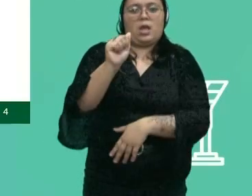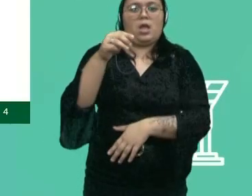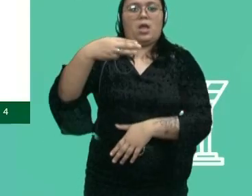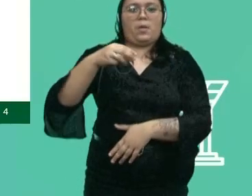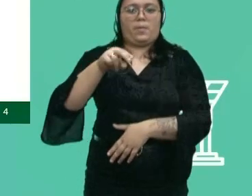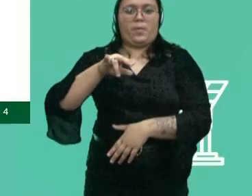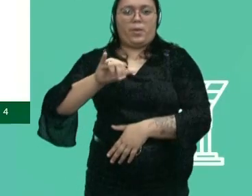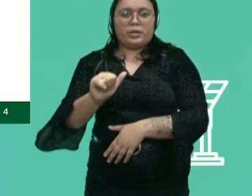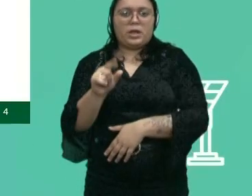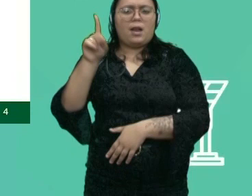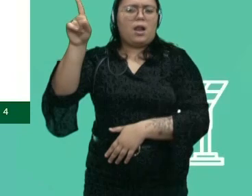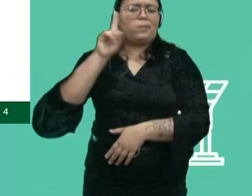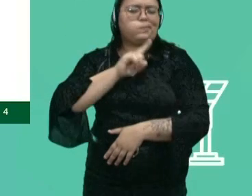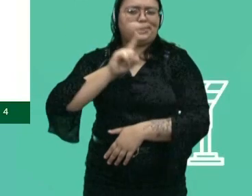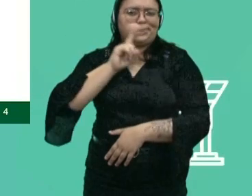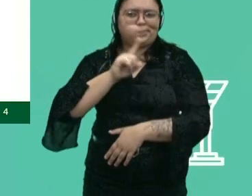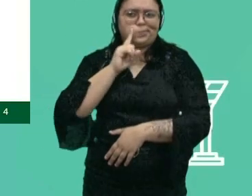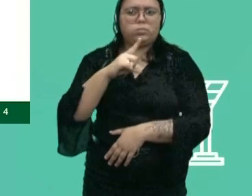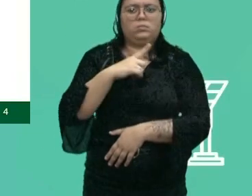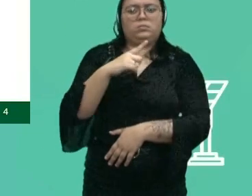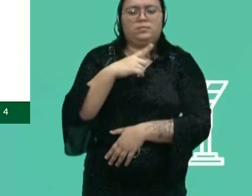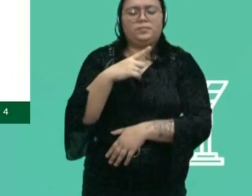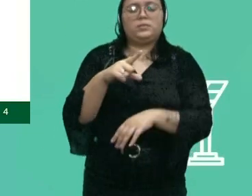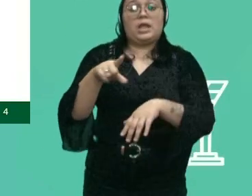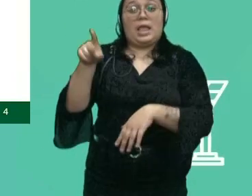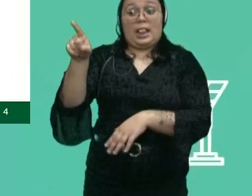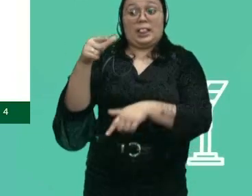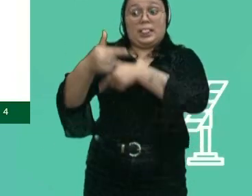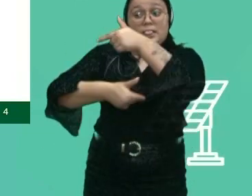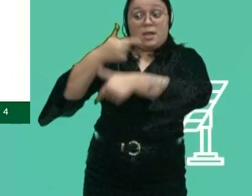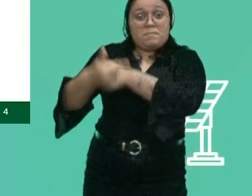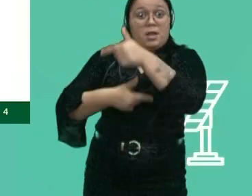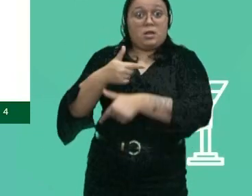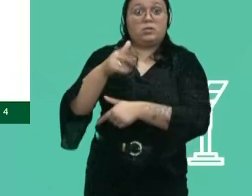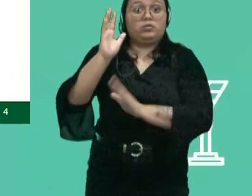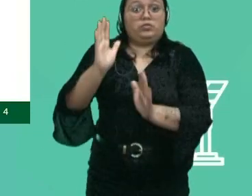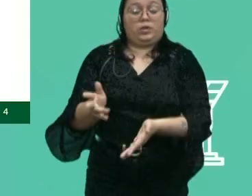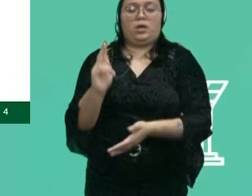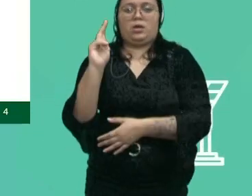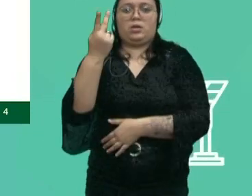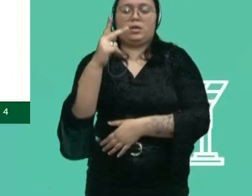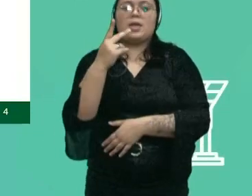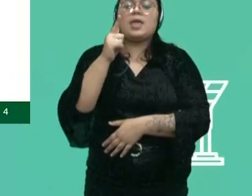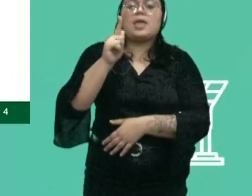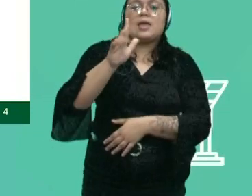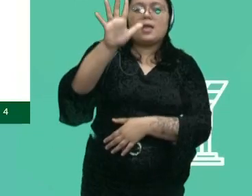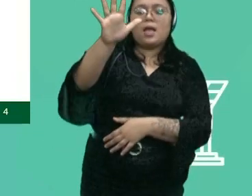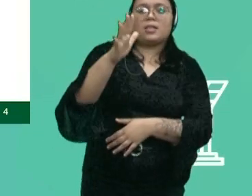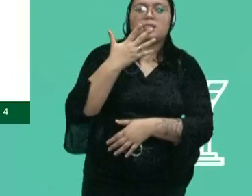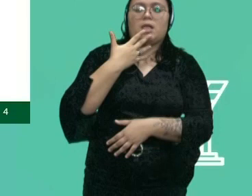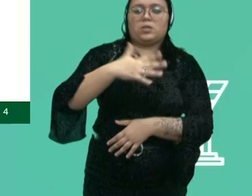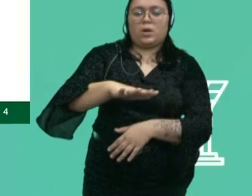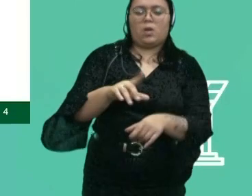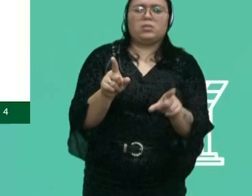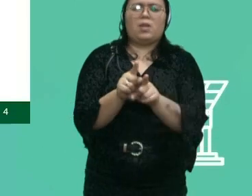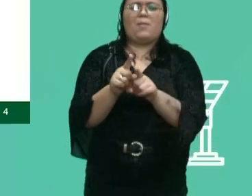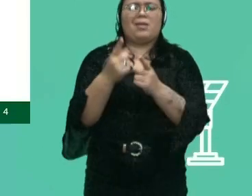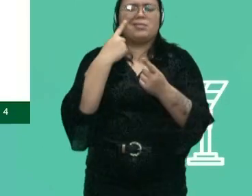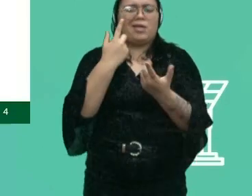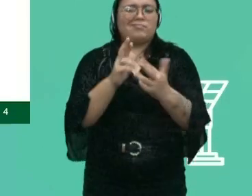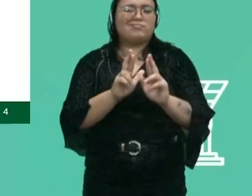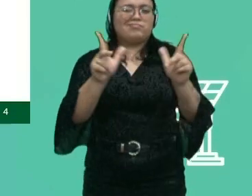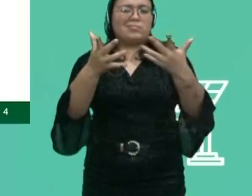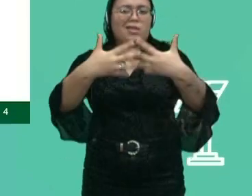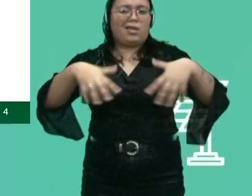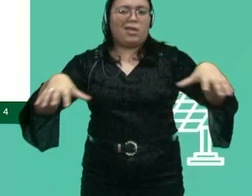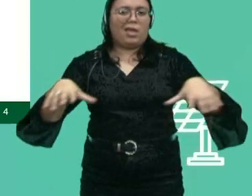hydrogen capacity, mostly from natural gas. And you can see examples of the deployments. We have thousands of fuel cells now.